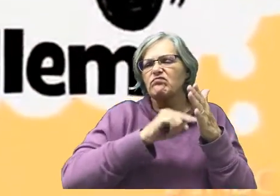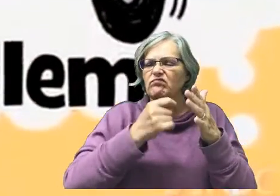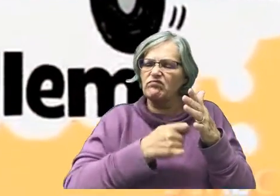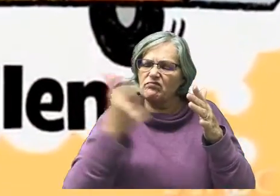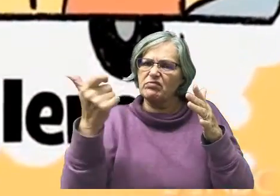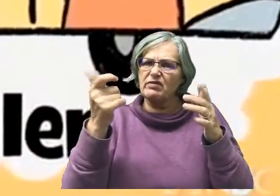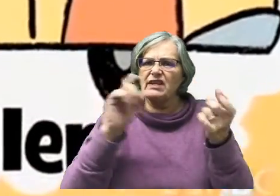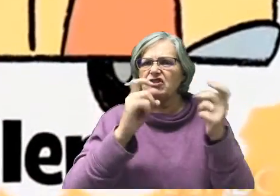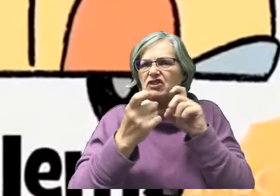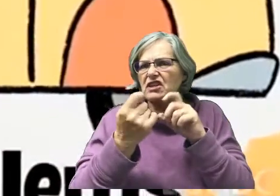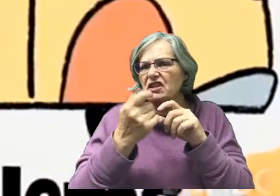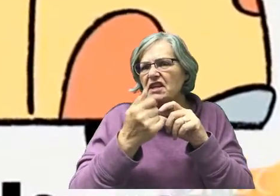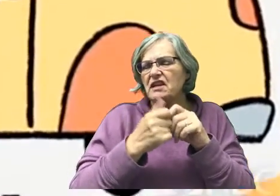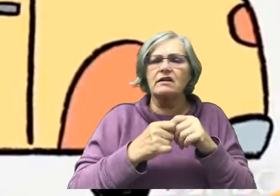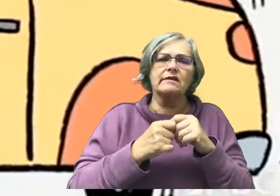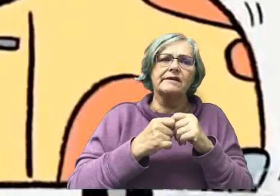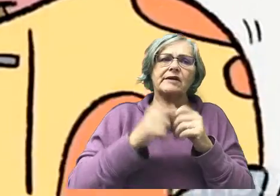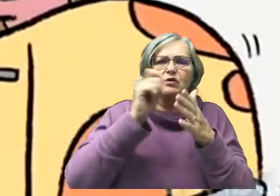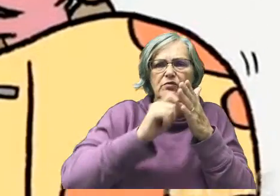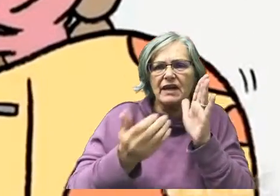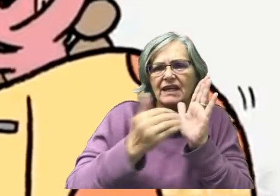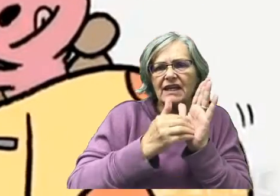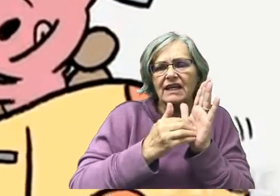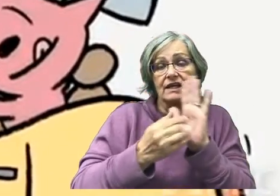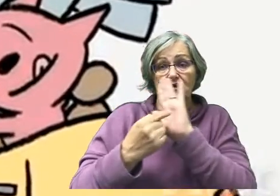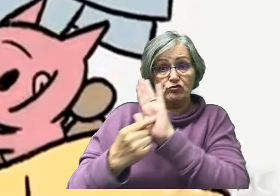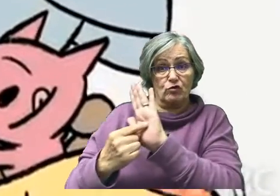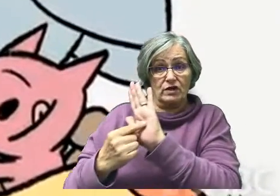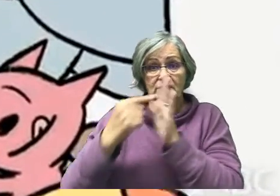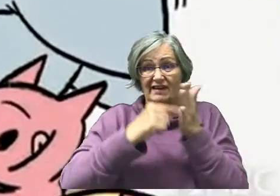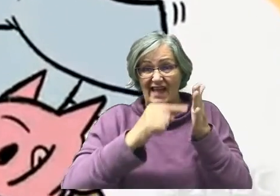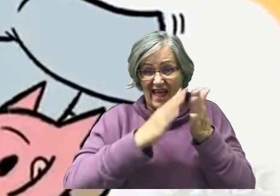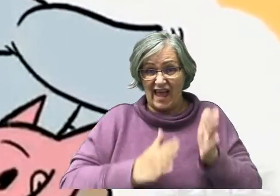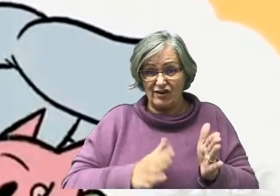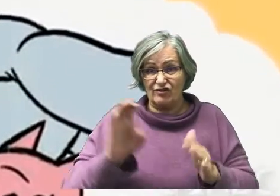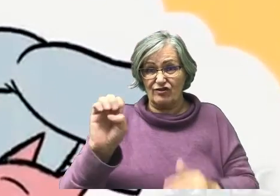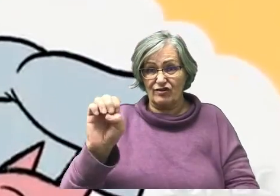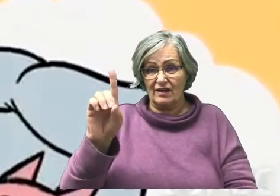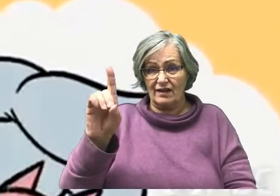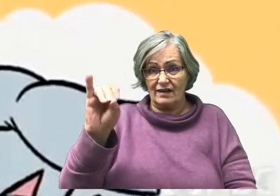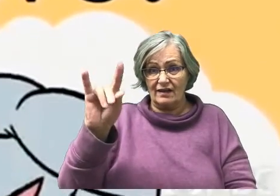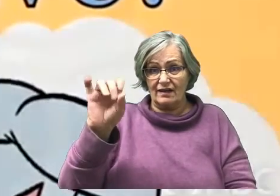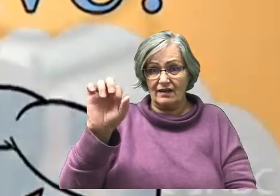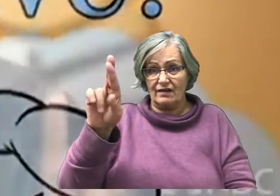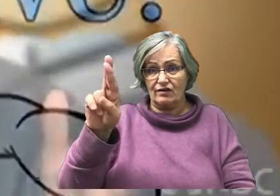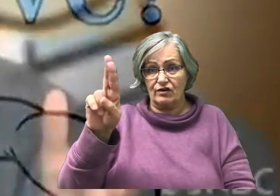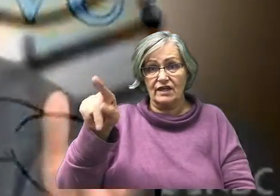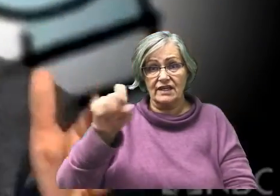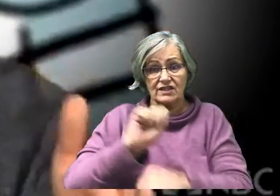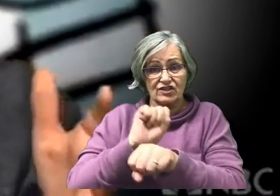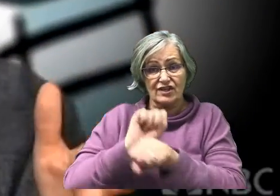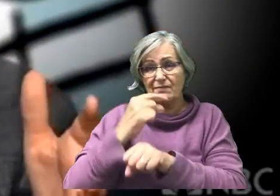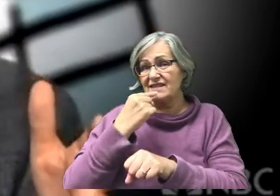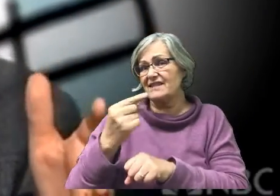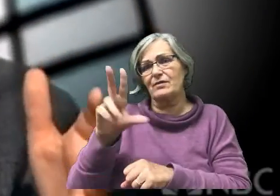trimming. I rewrite and I rewrite and I rewrite, and then I show it to my editor. My editor's job is to tell me it's no good. And